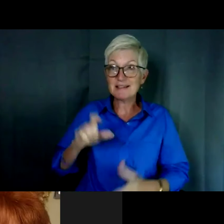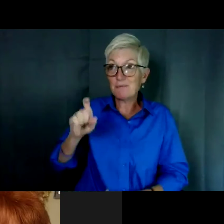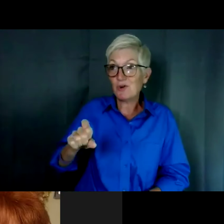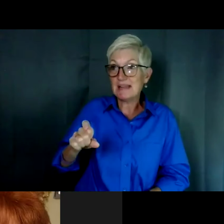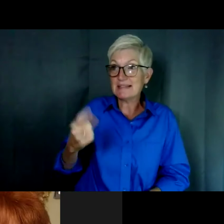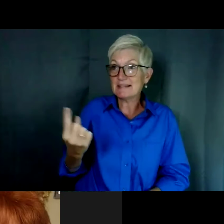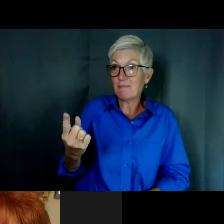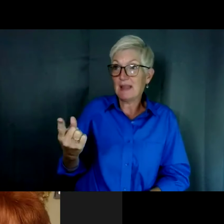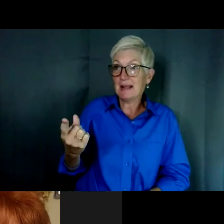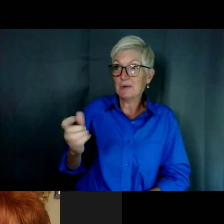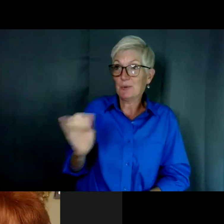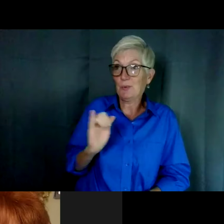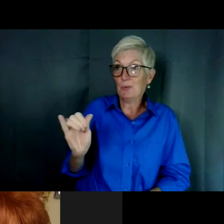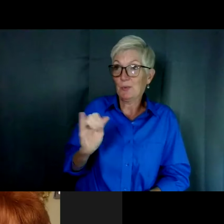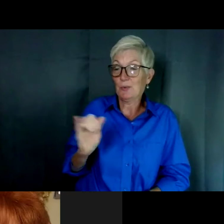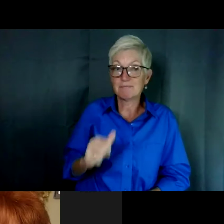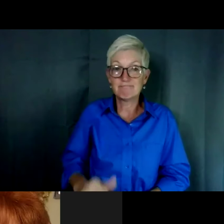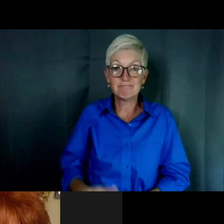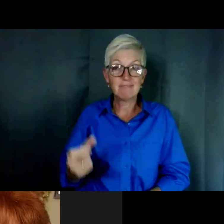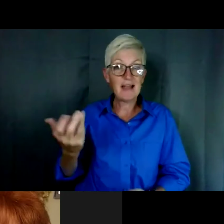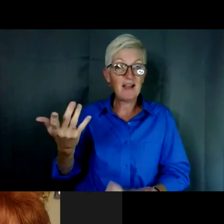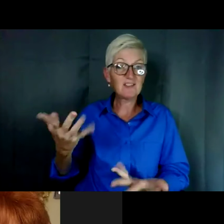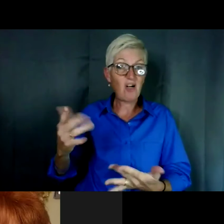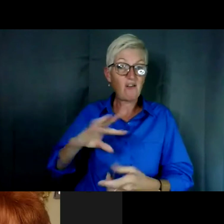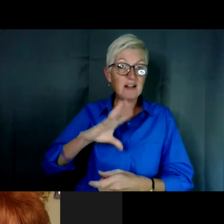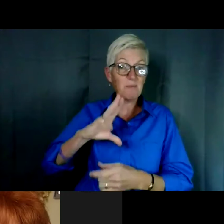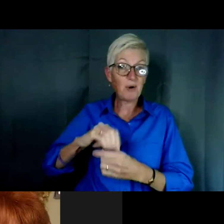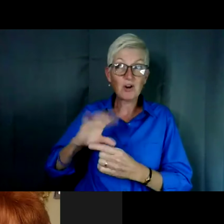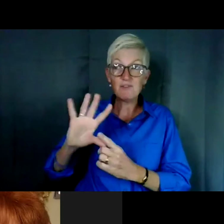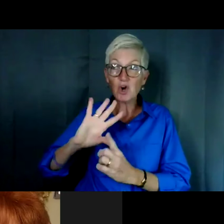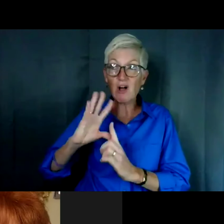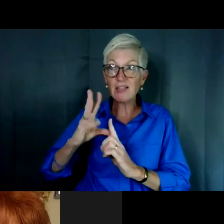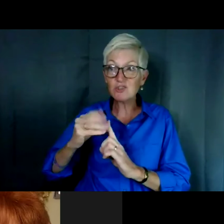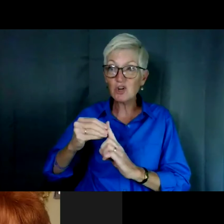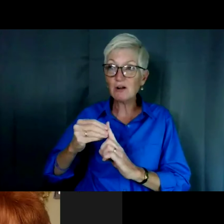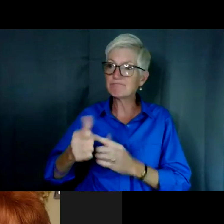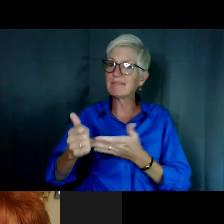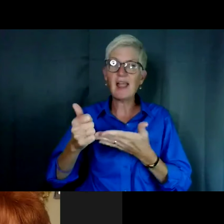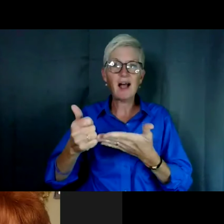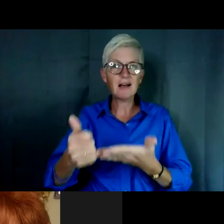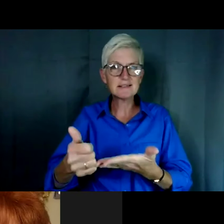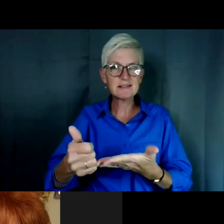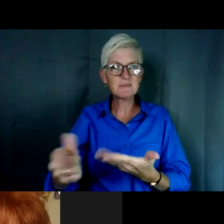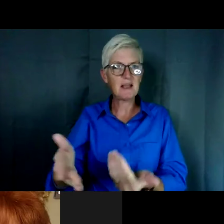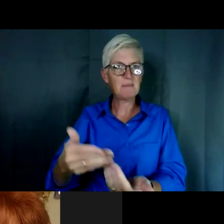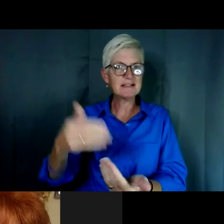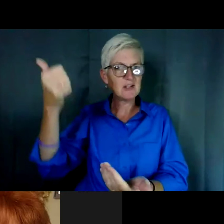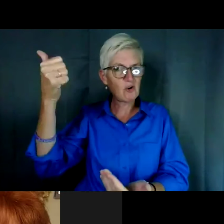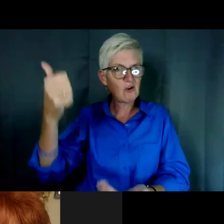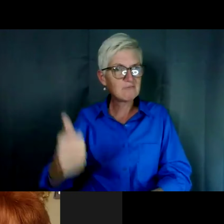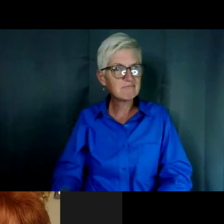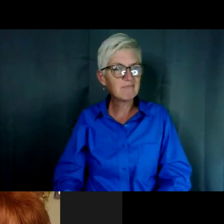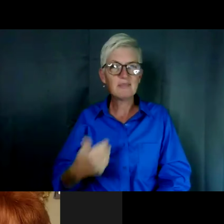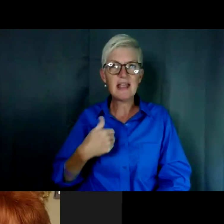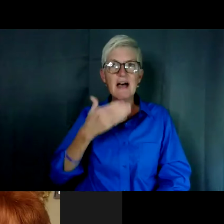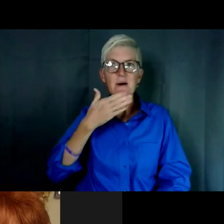themselves. And if it's already part of the culture, it just assists them much easier and they're going to have a better